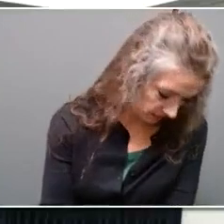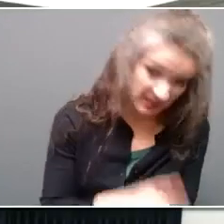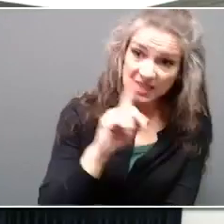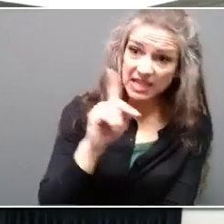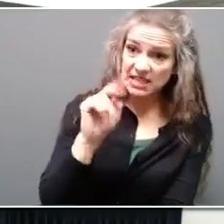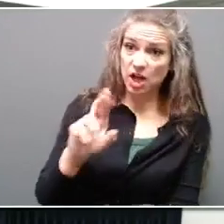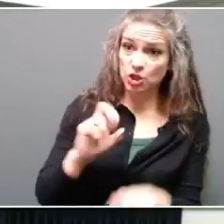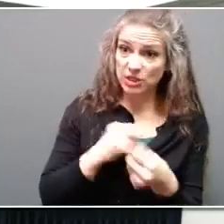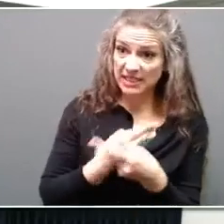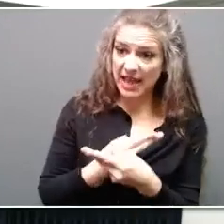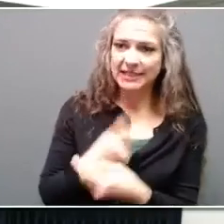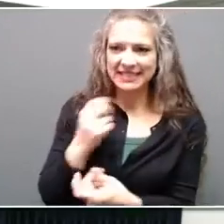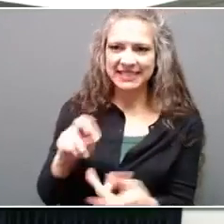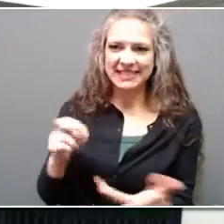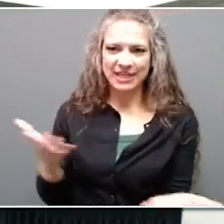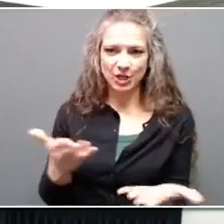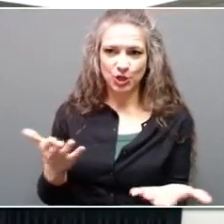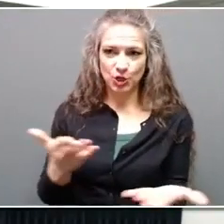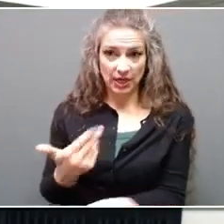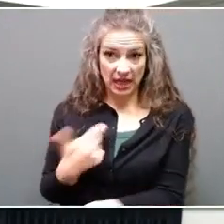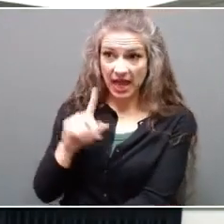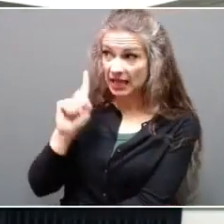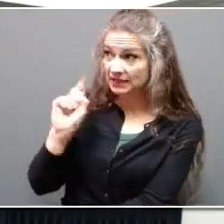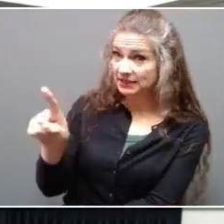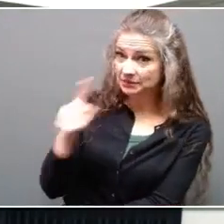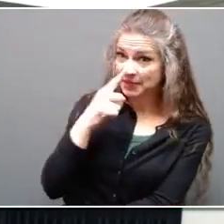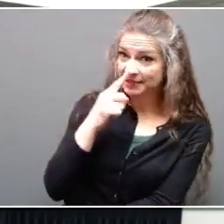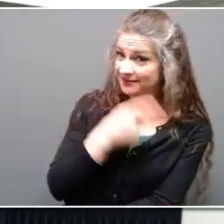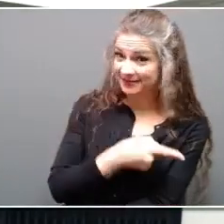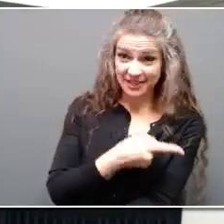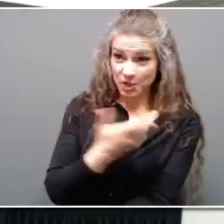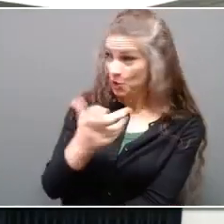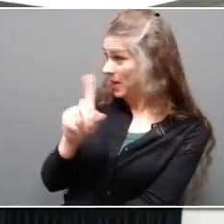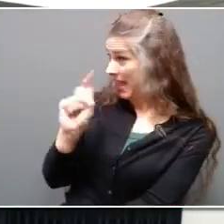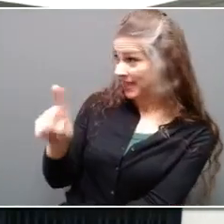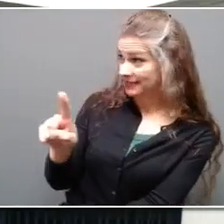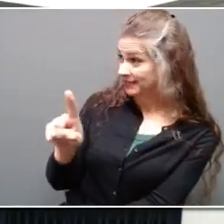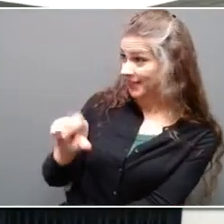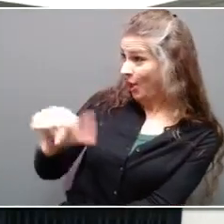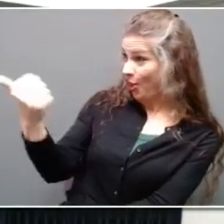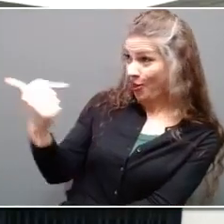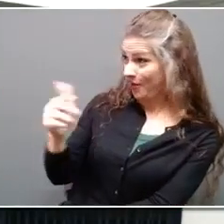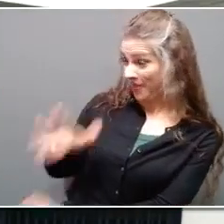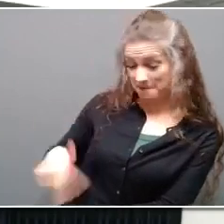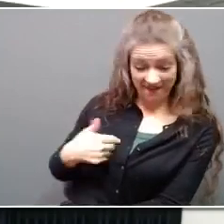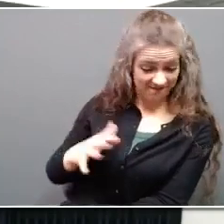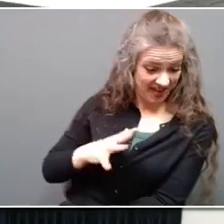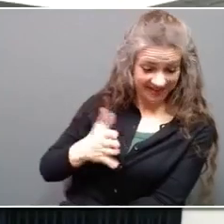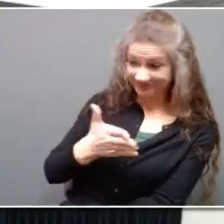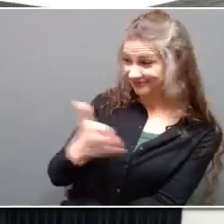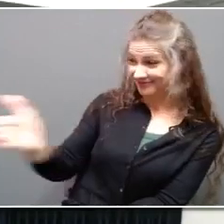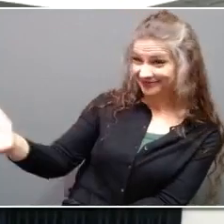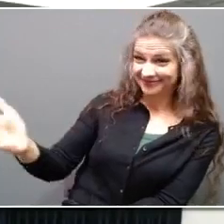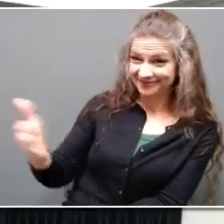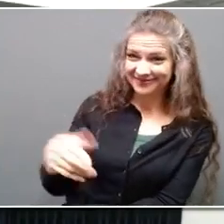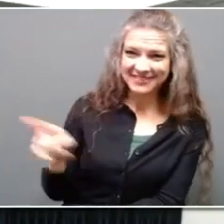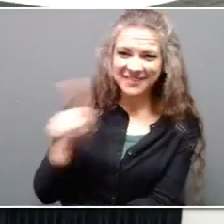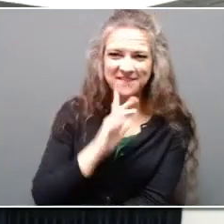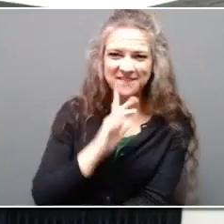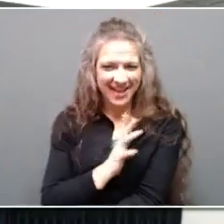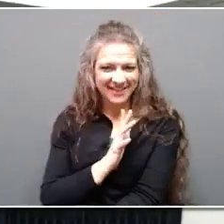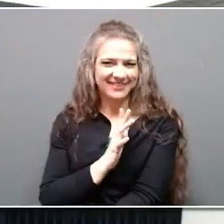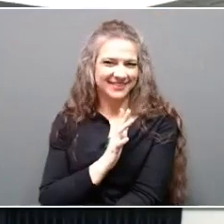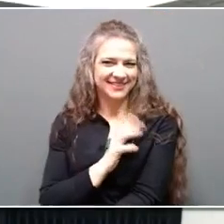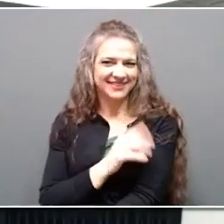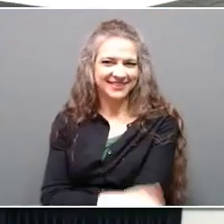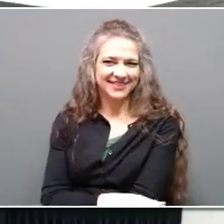here. Could I ask him a question, please? If you want to ask someone other than me a question, go right ahead. Okay. I'll be light on you